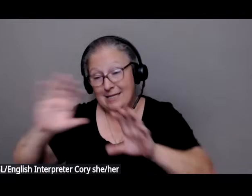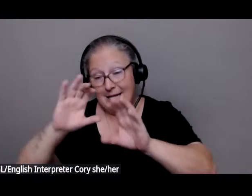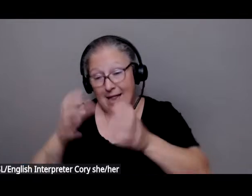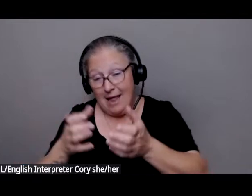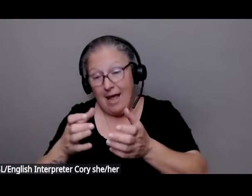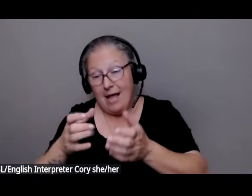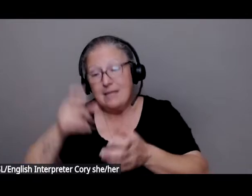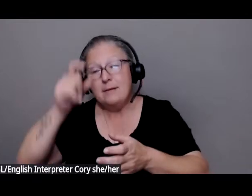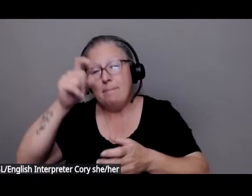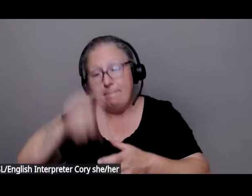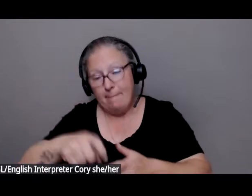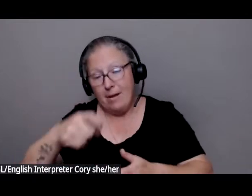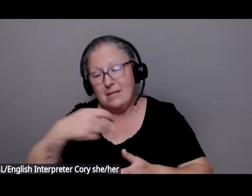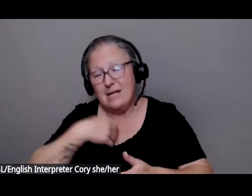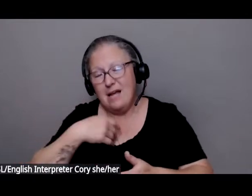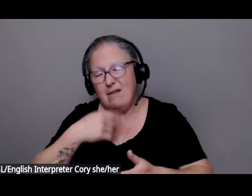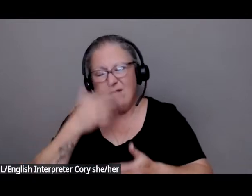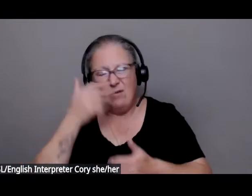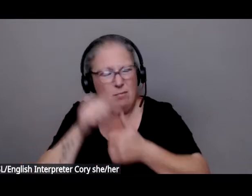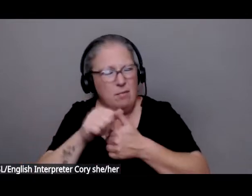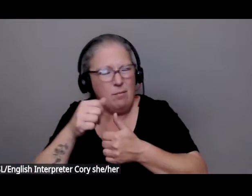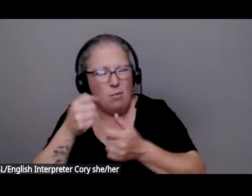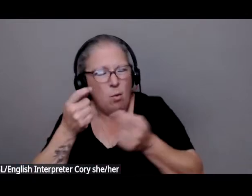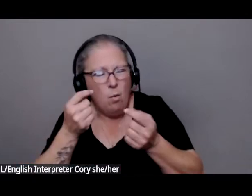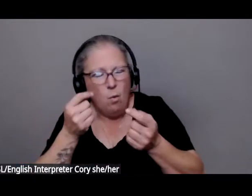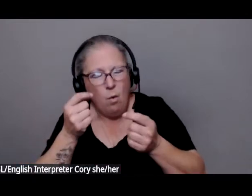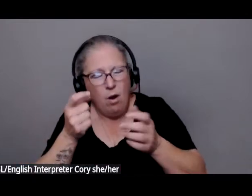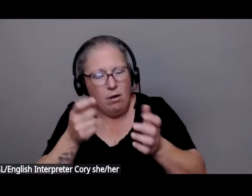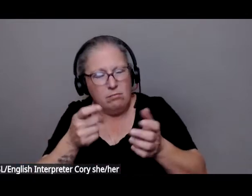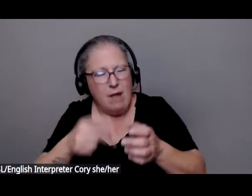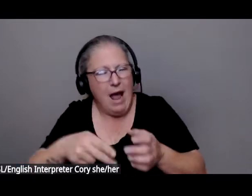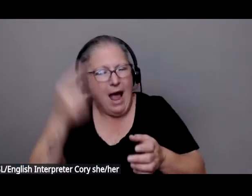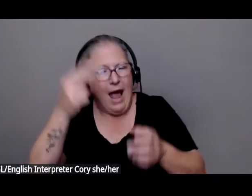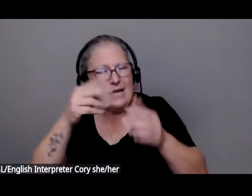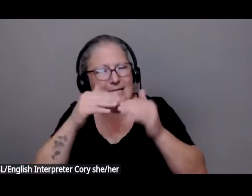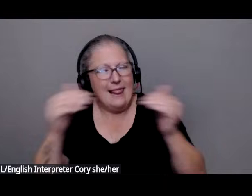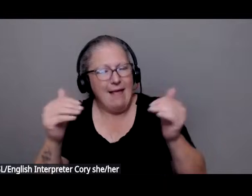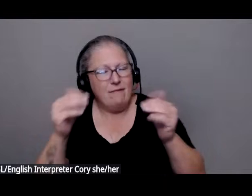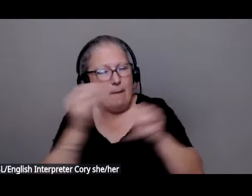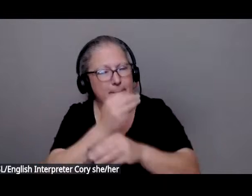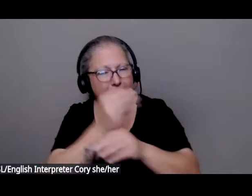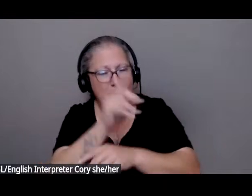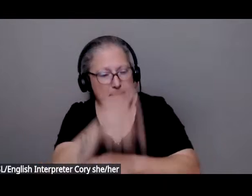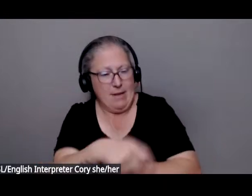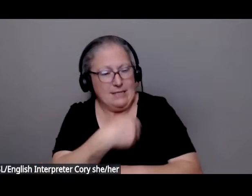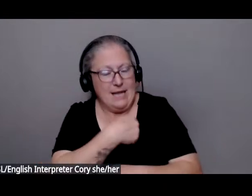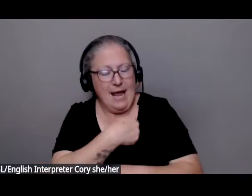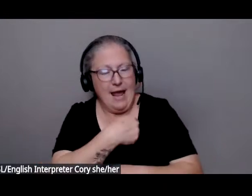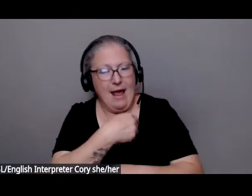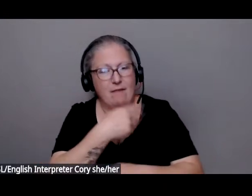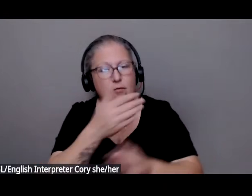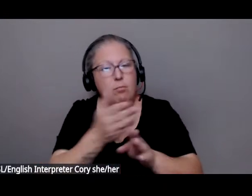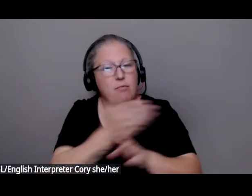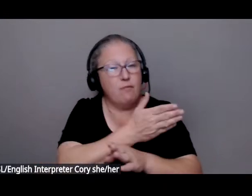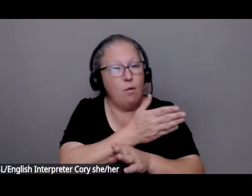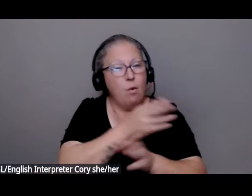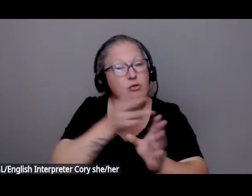they have to have, I asked, like, what's the like highest level of math that they need to have? Like, what's the prerequisite math? And he said that,